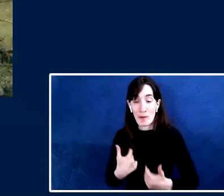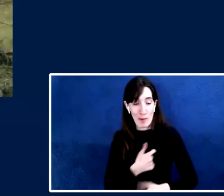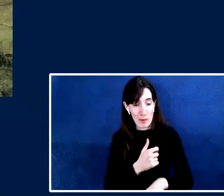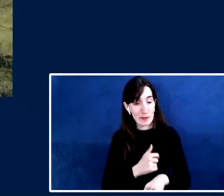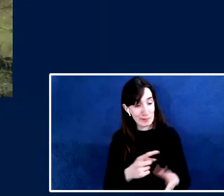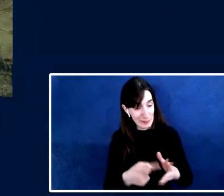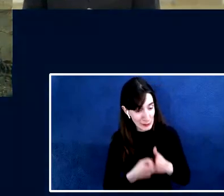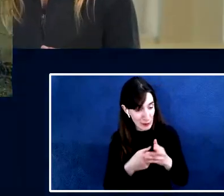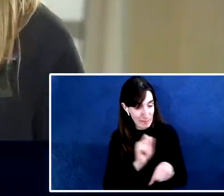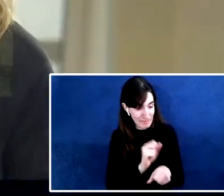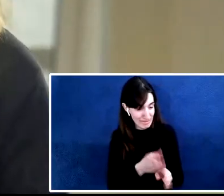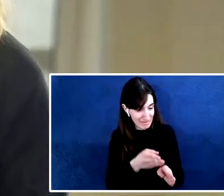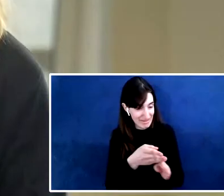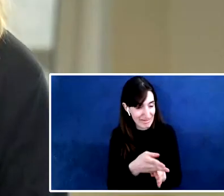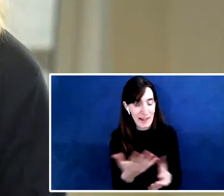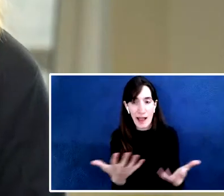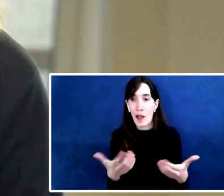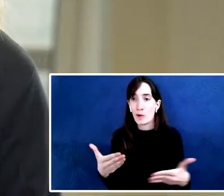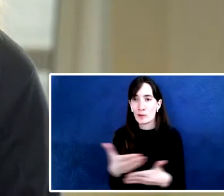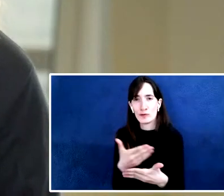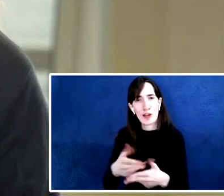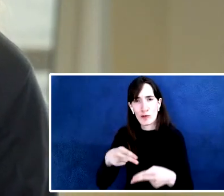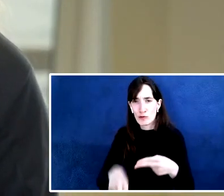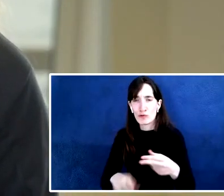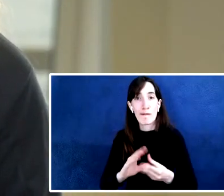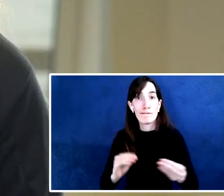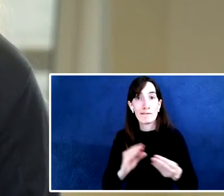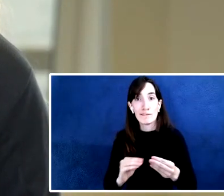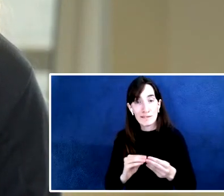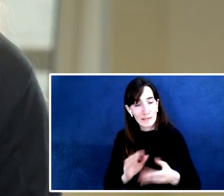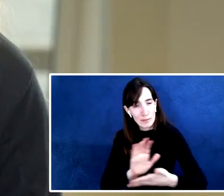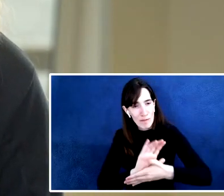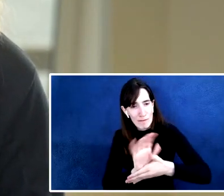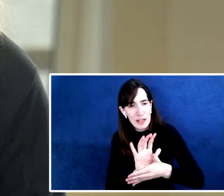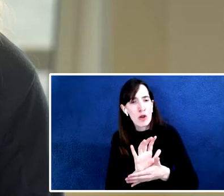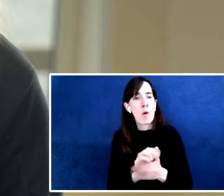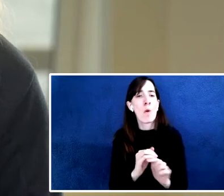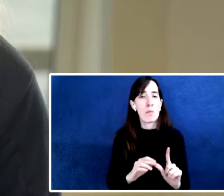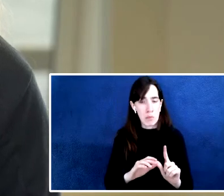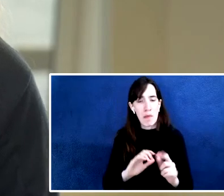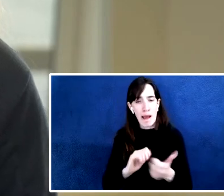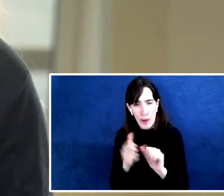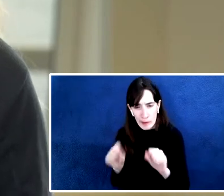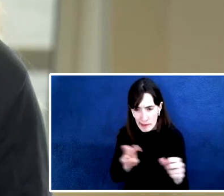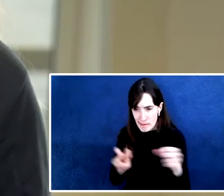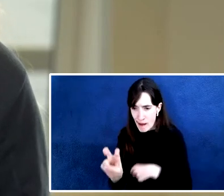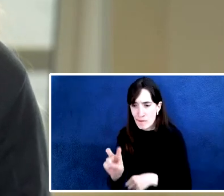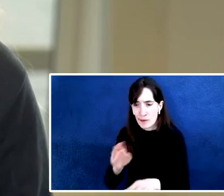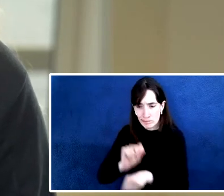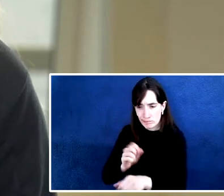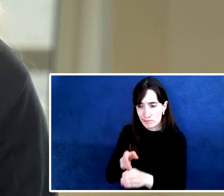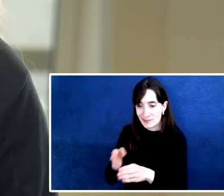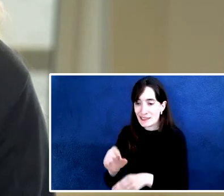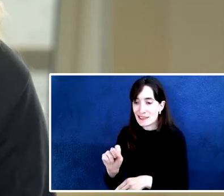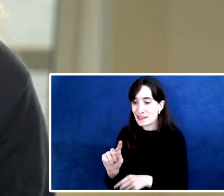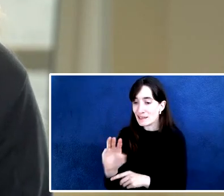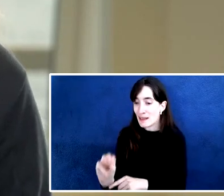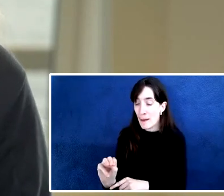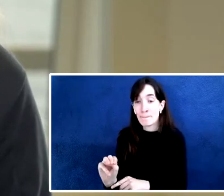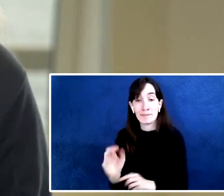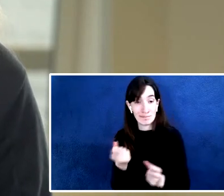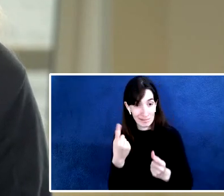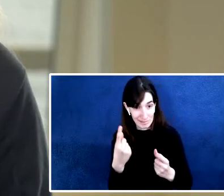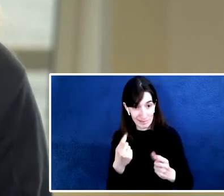to share a quick video with you about what it's like to navigate a career in STEM for our audience. STEM stands for